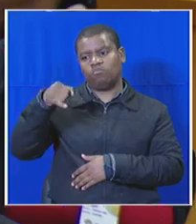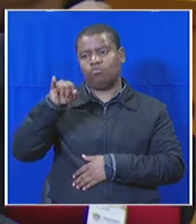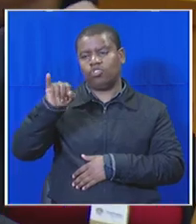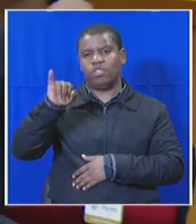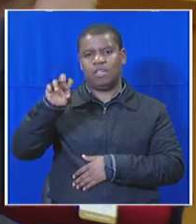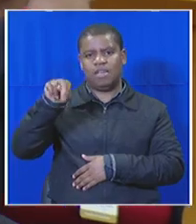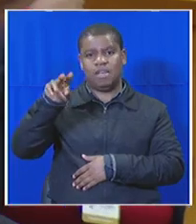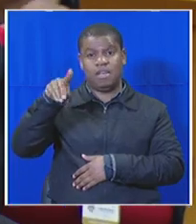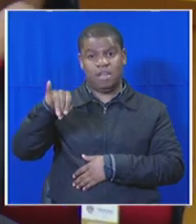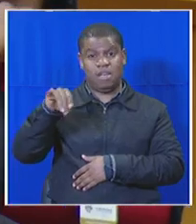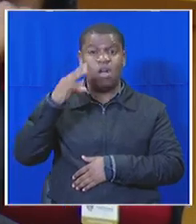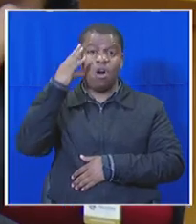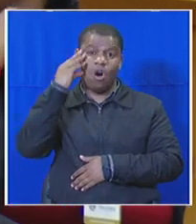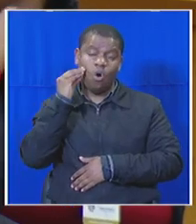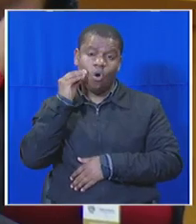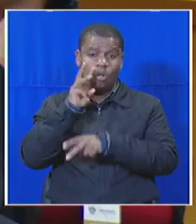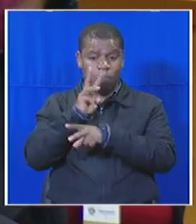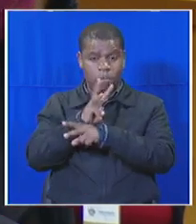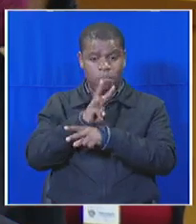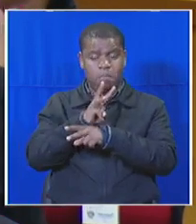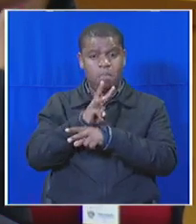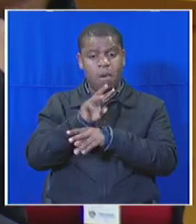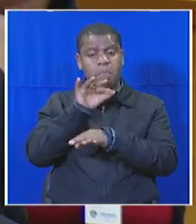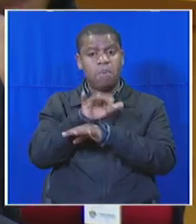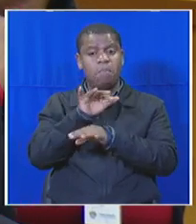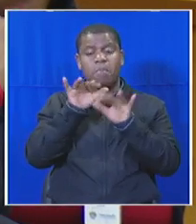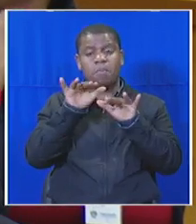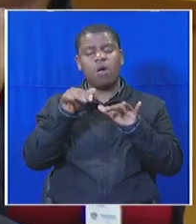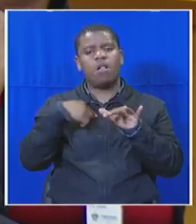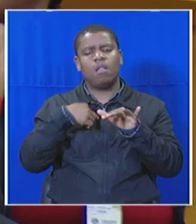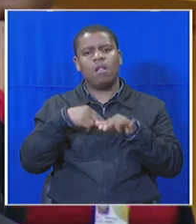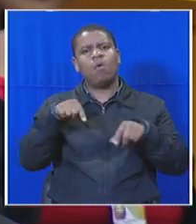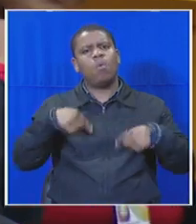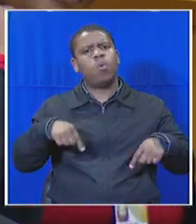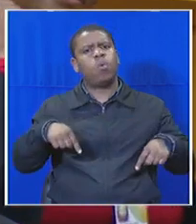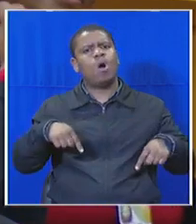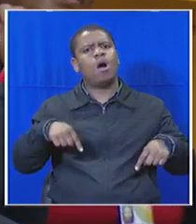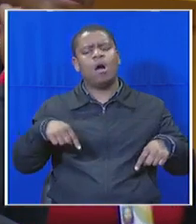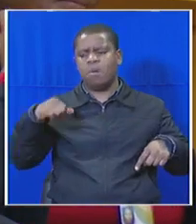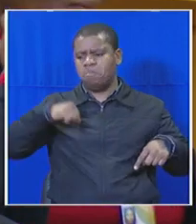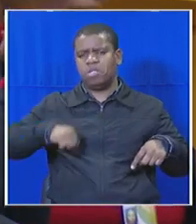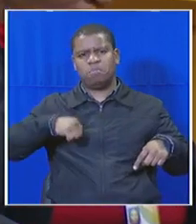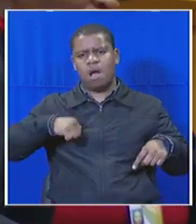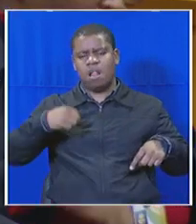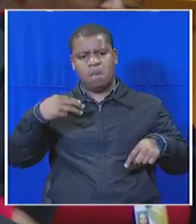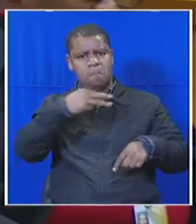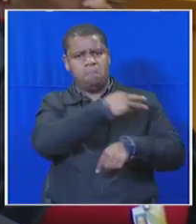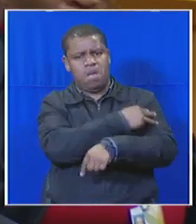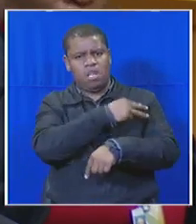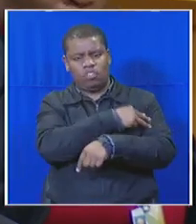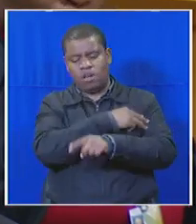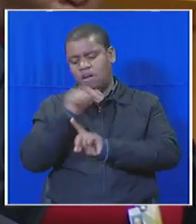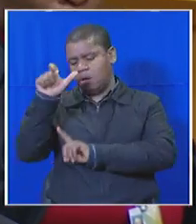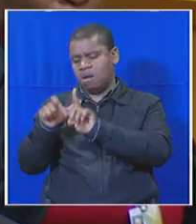their homes. These developments are prompted by the notice signed by the municipal manager, Mr. Patrick